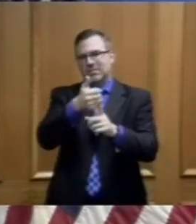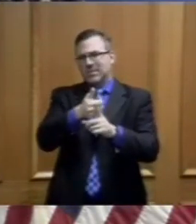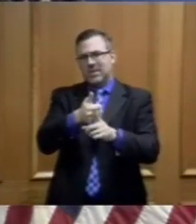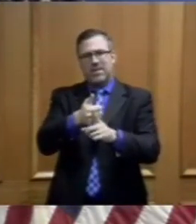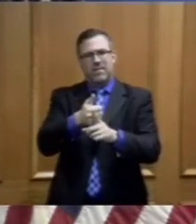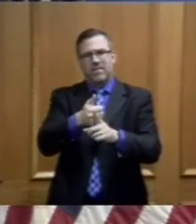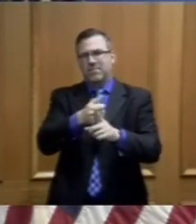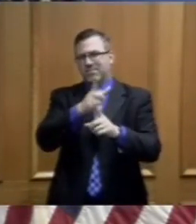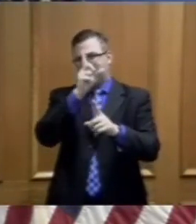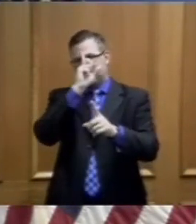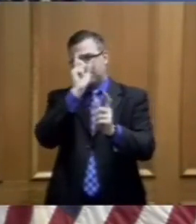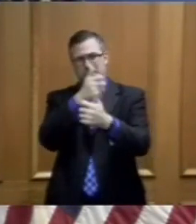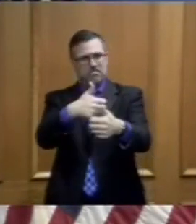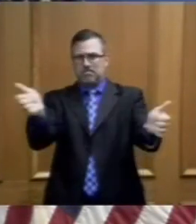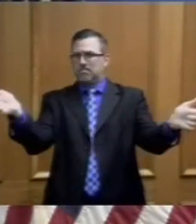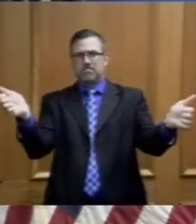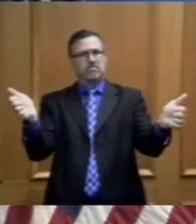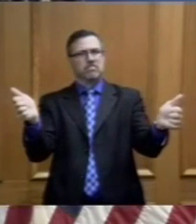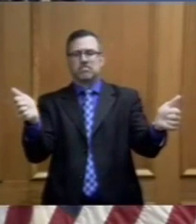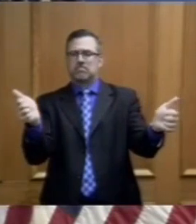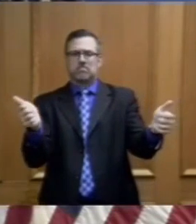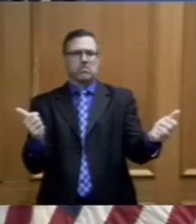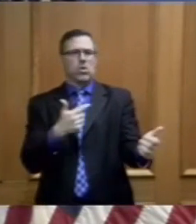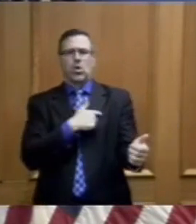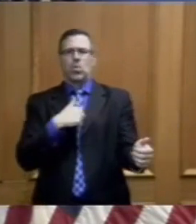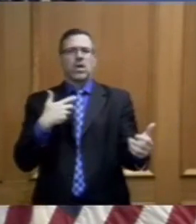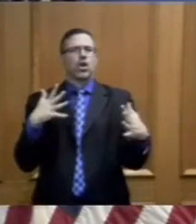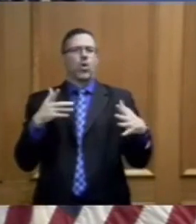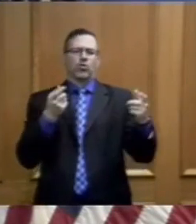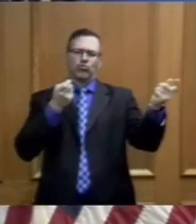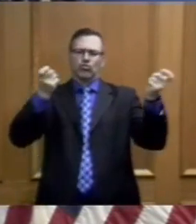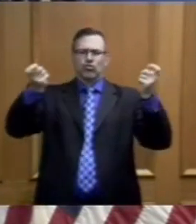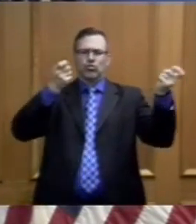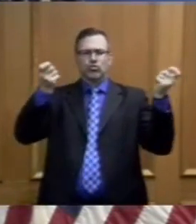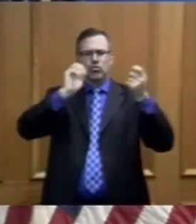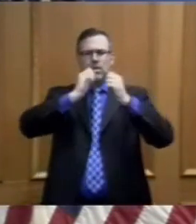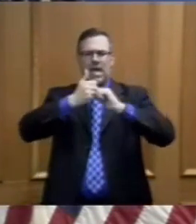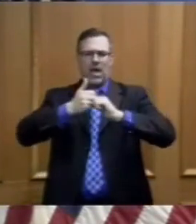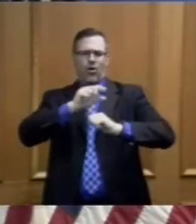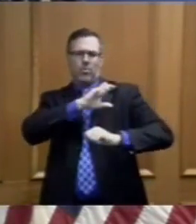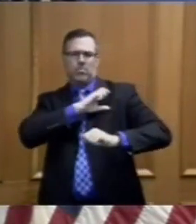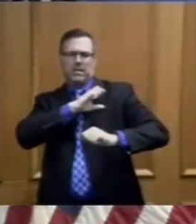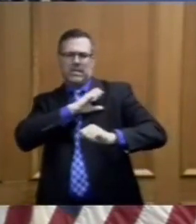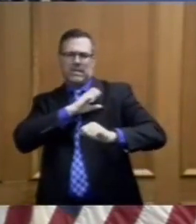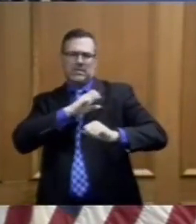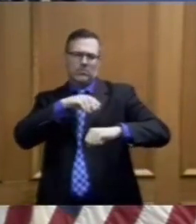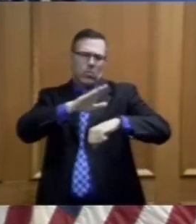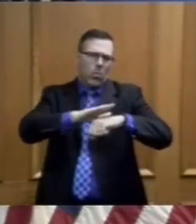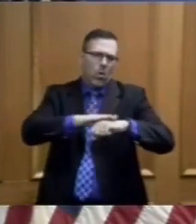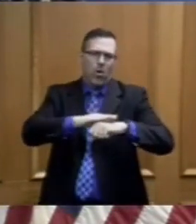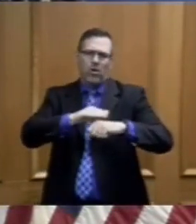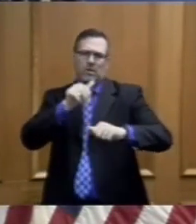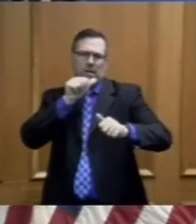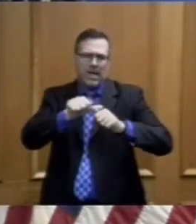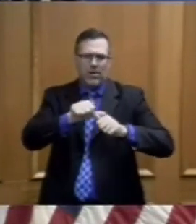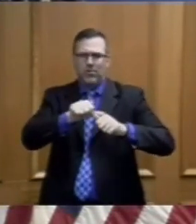in their own way. We think that's the best way for it to be handled. Different communities are different enforcement.